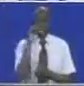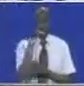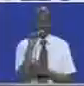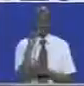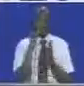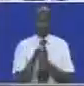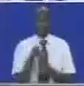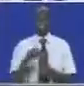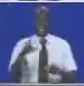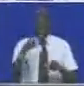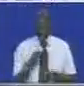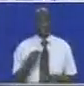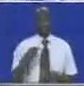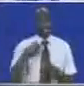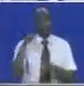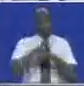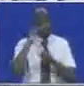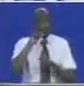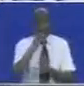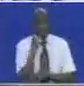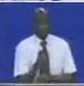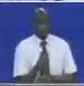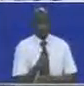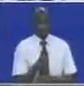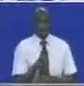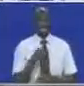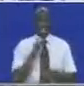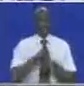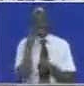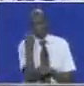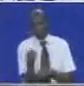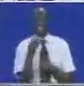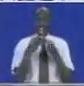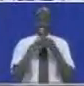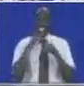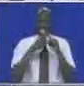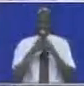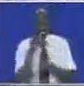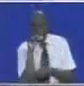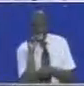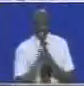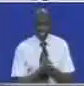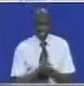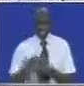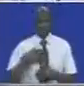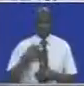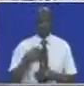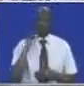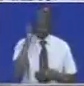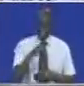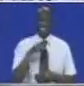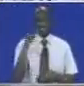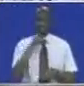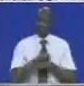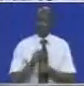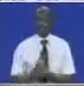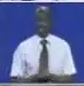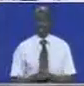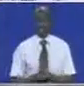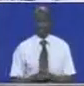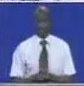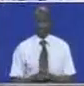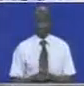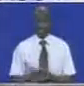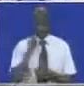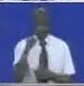fellow, tell me, am I going to school? And I was a little boy of about 9 years. I felt like I should be in school. And